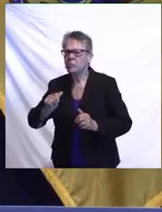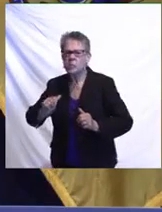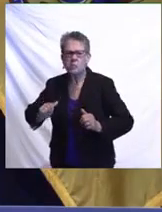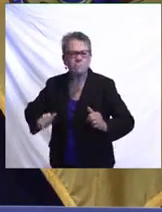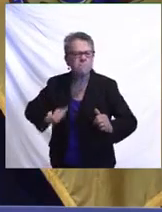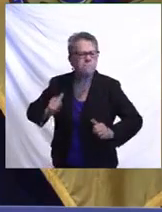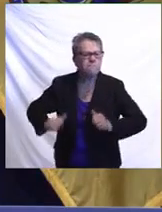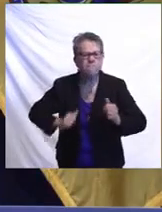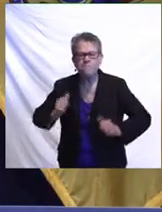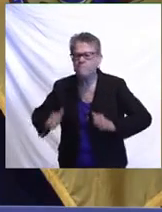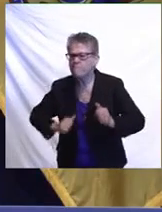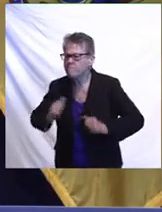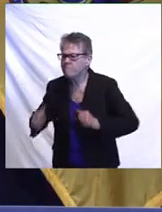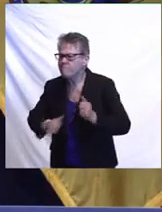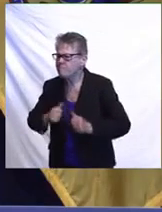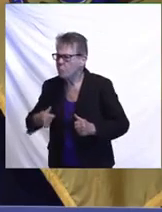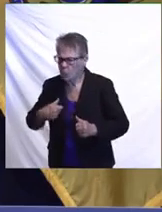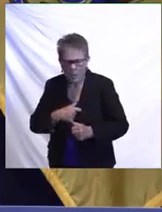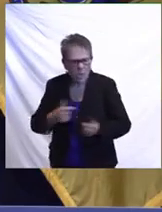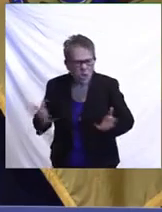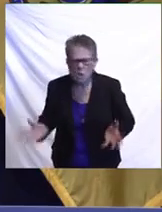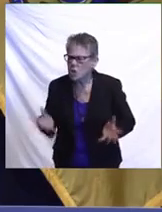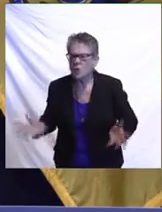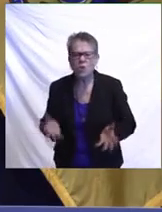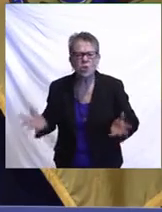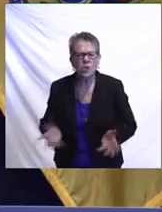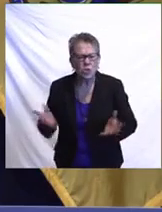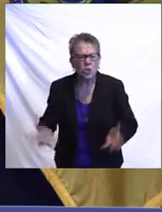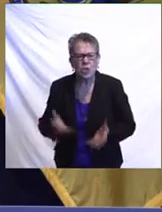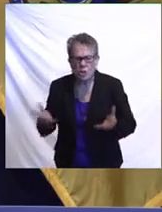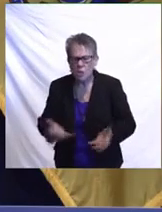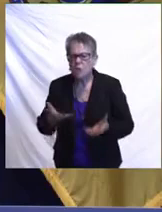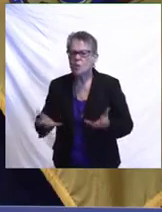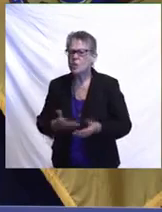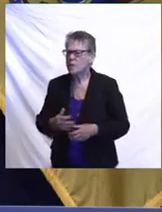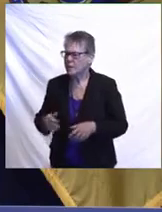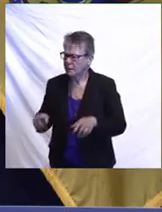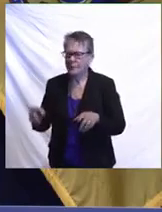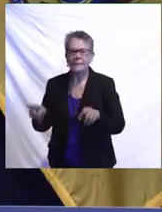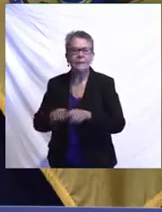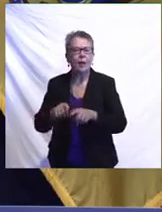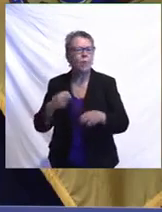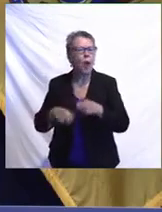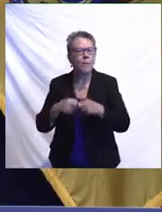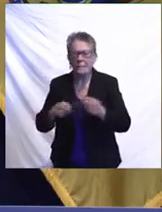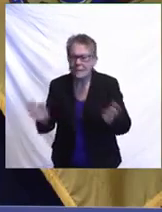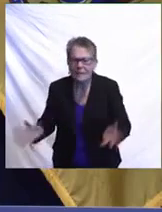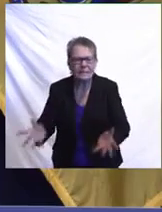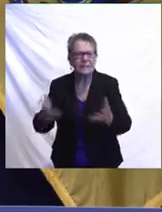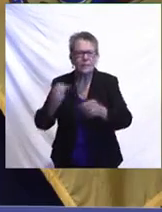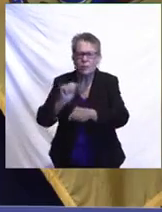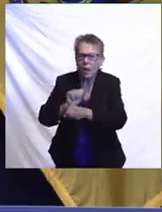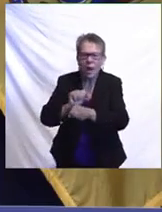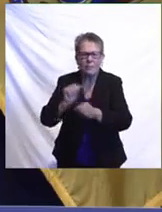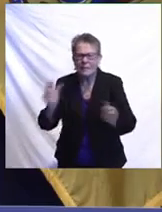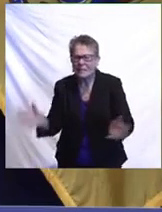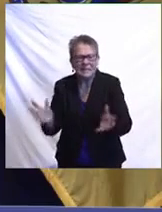similar levels of strength of steps. So states that, as we did, closed